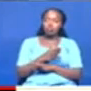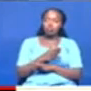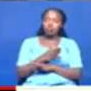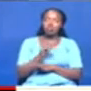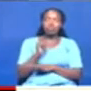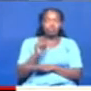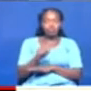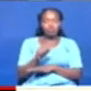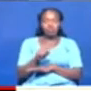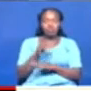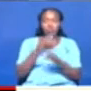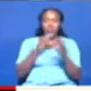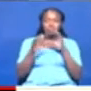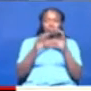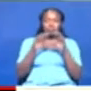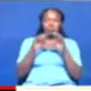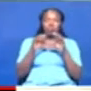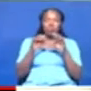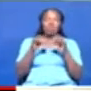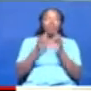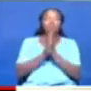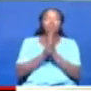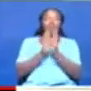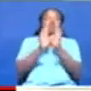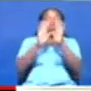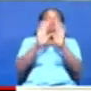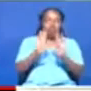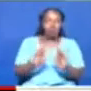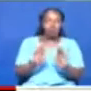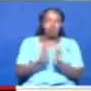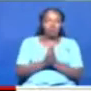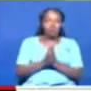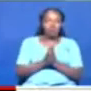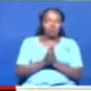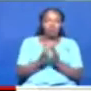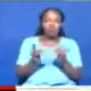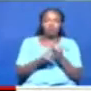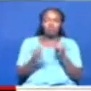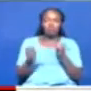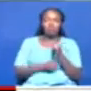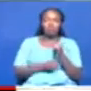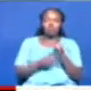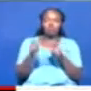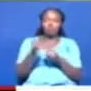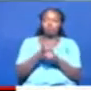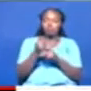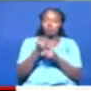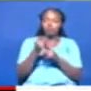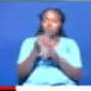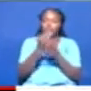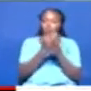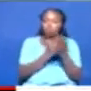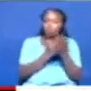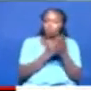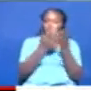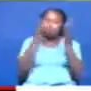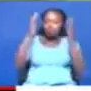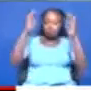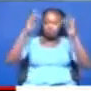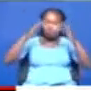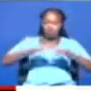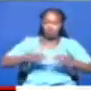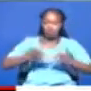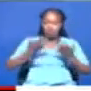I think communication is key, and I think teamwork is key. Though his six-month training schedule has been affected by heavy rains,